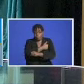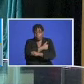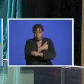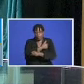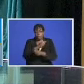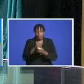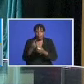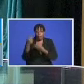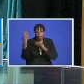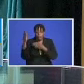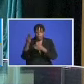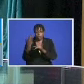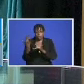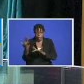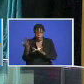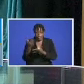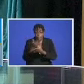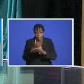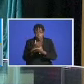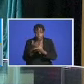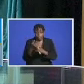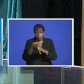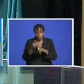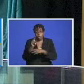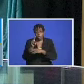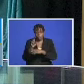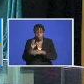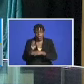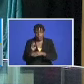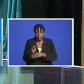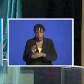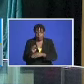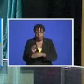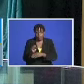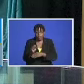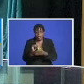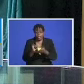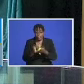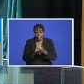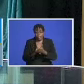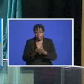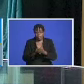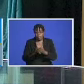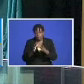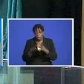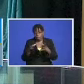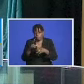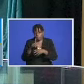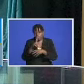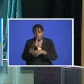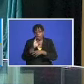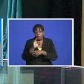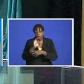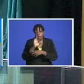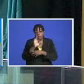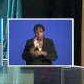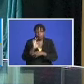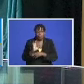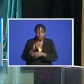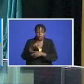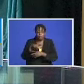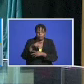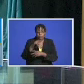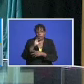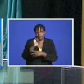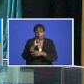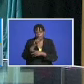Bahamas is awaiting its share from the United States, and that's a tranche of doses of the Pfizer COVID-19 vaccine, the